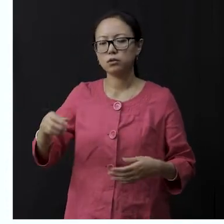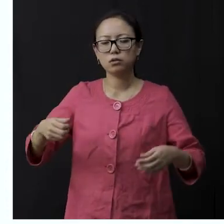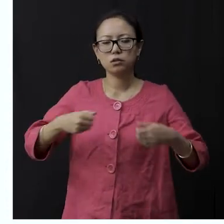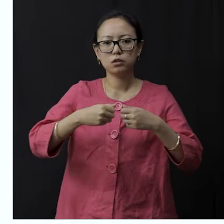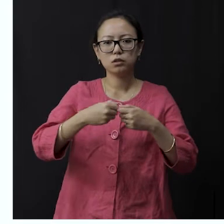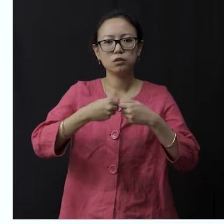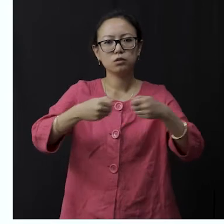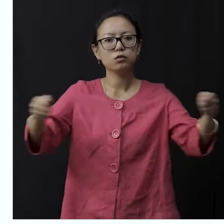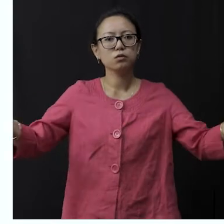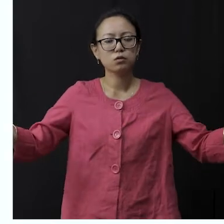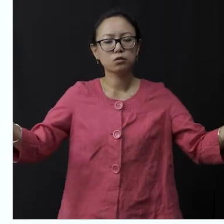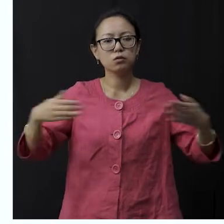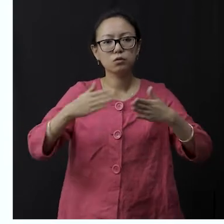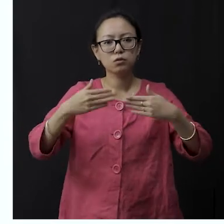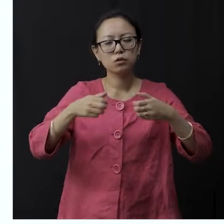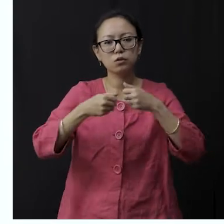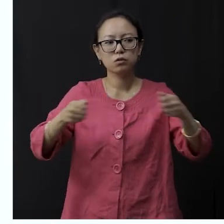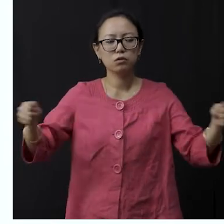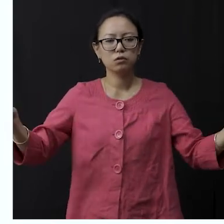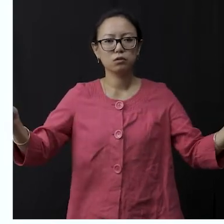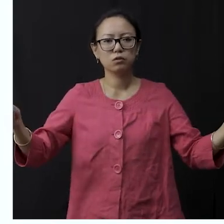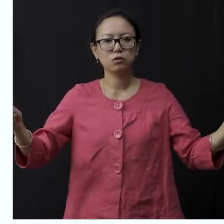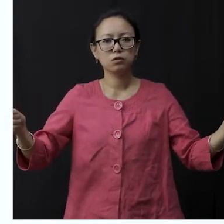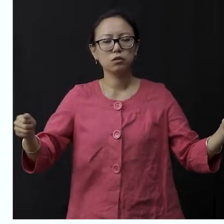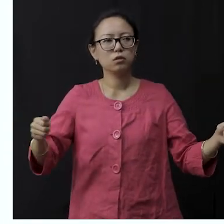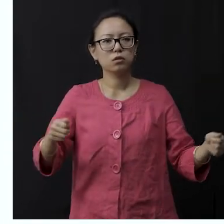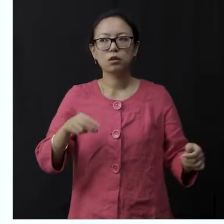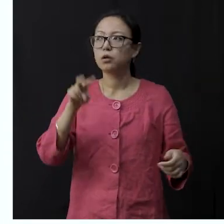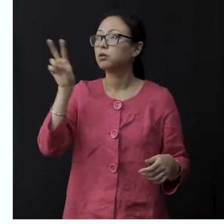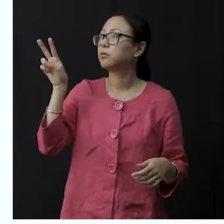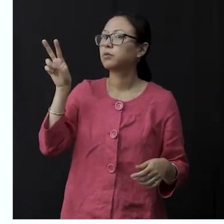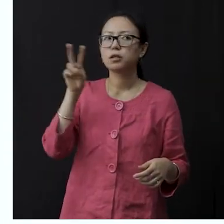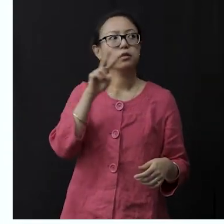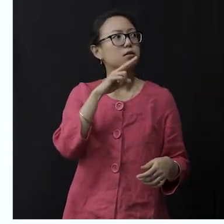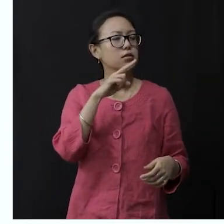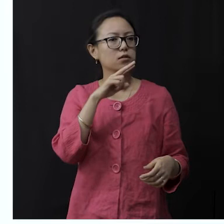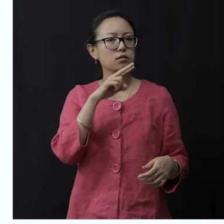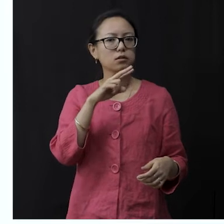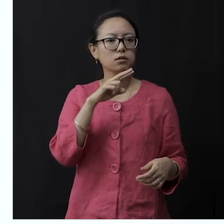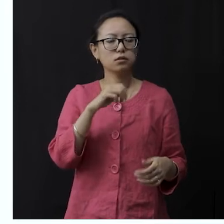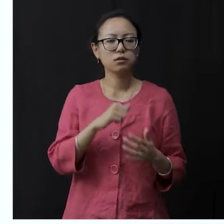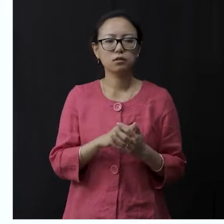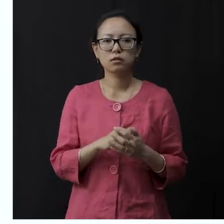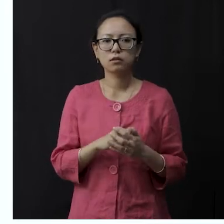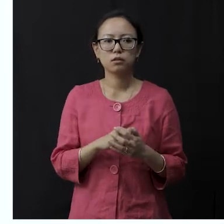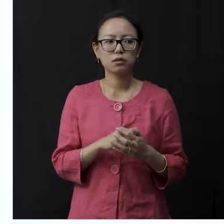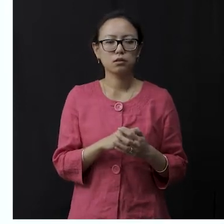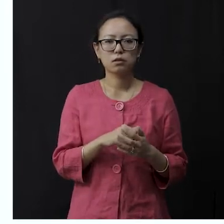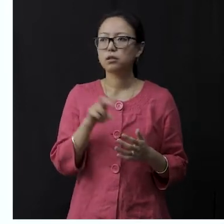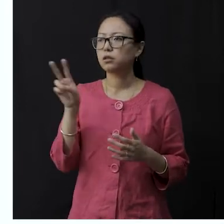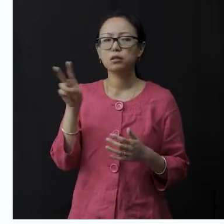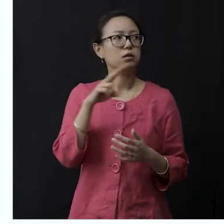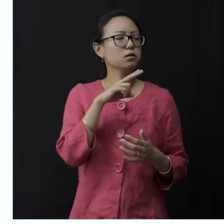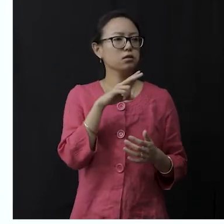he saw no one. Not means nothing. And he went and he looked around. He looked to the